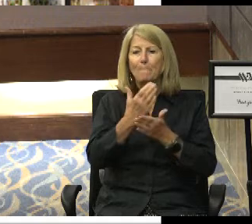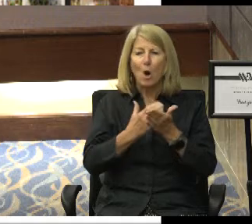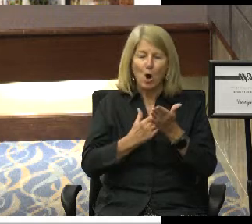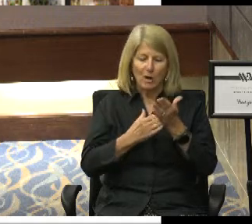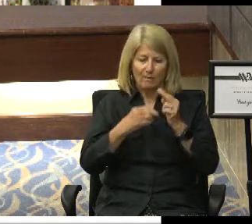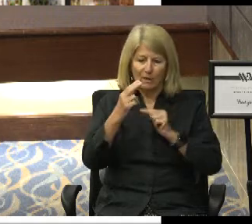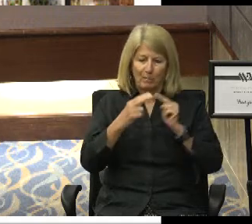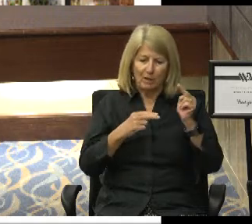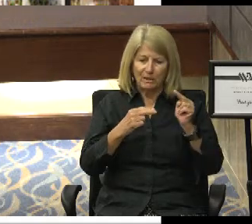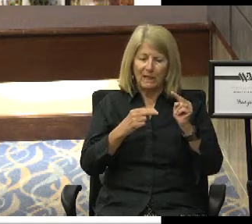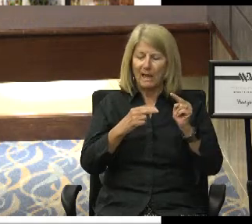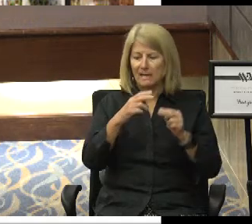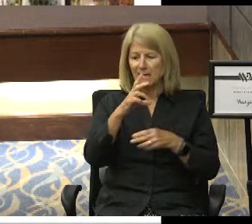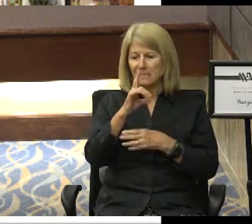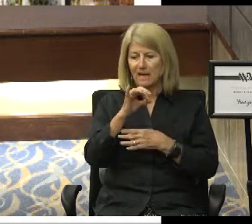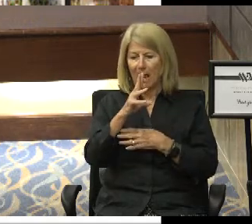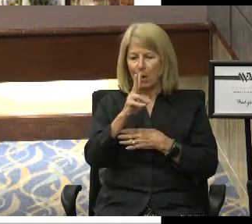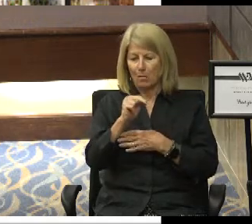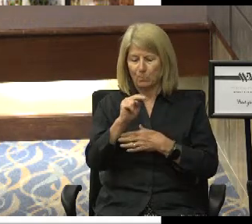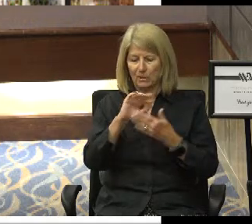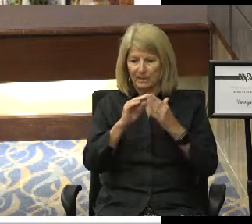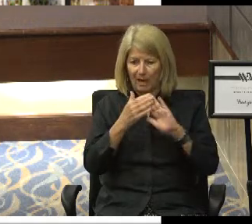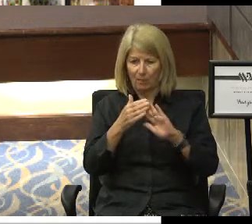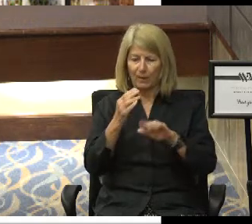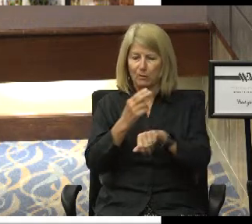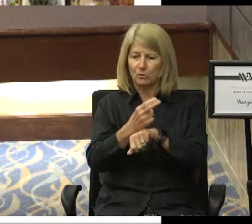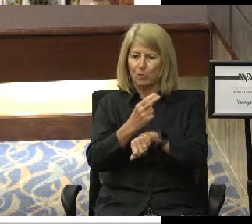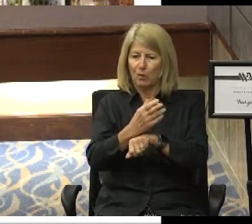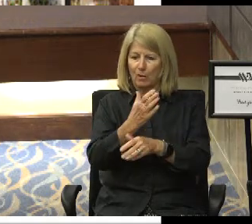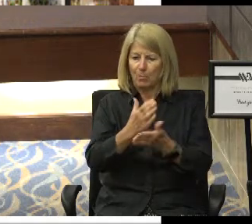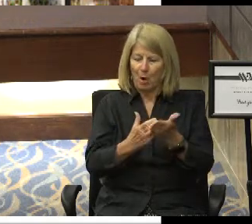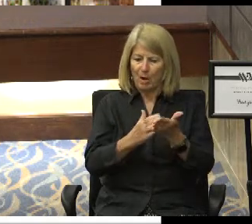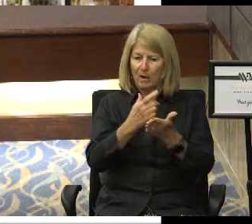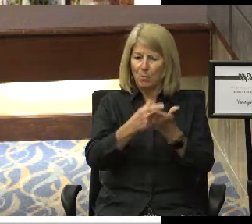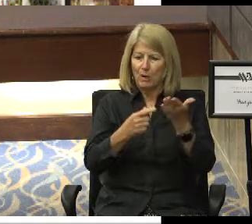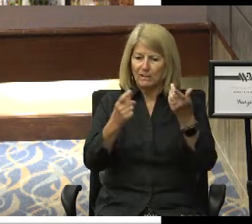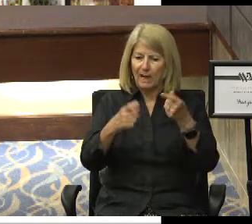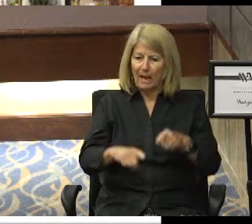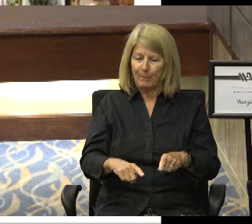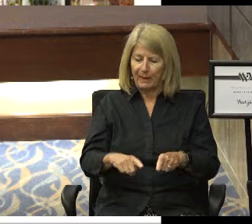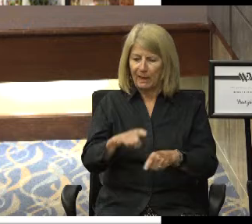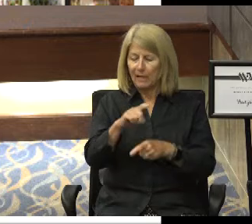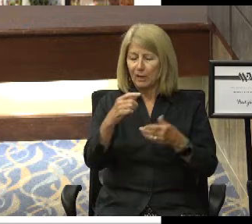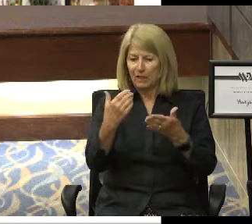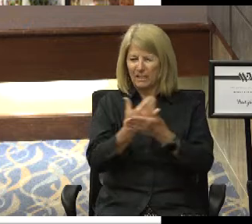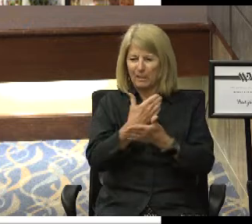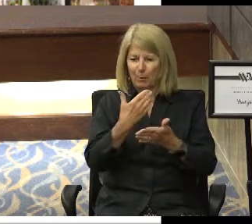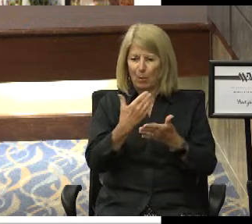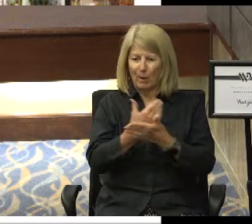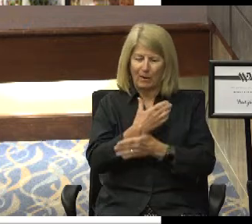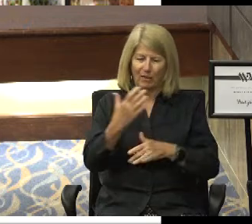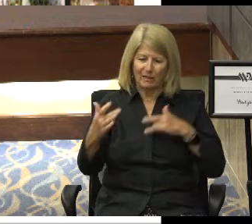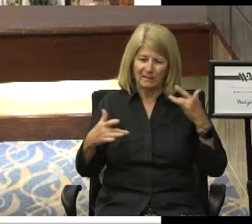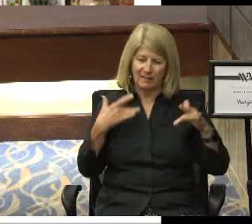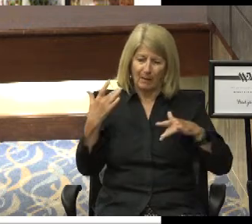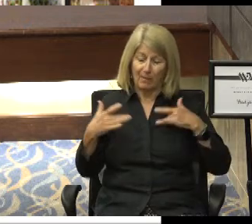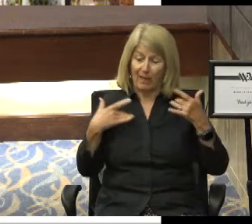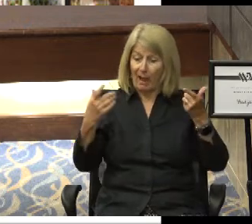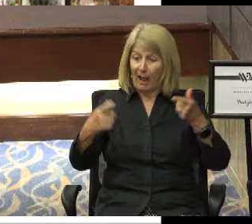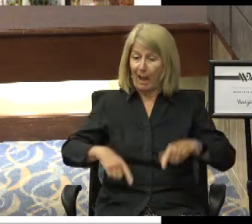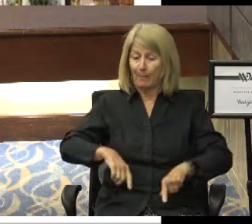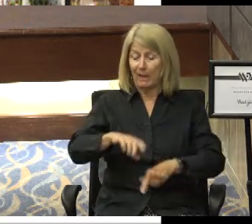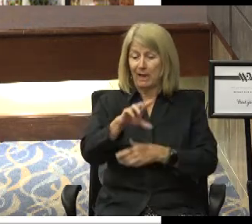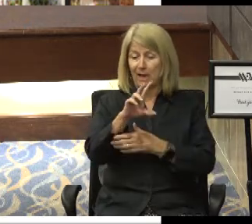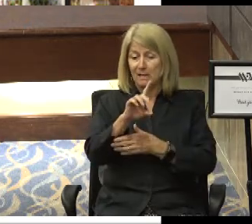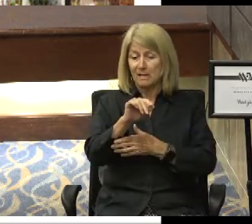downtown, the historic nature of it, but also what's happening contemporary, from a contemporary standpoint with the excitement that's happening in downtown,